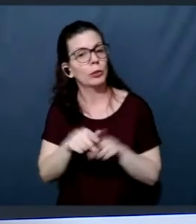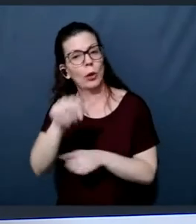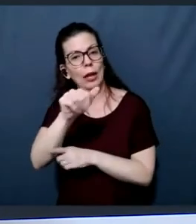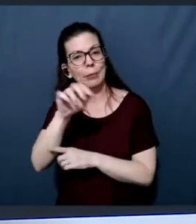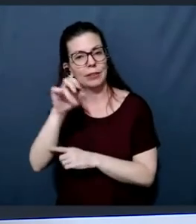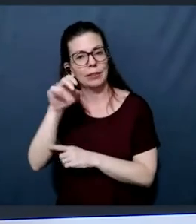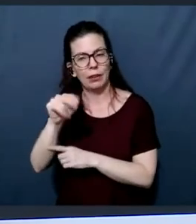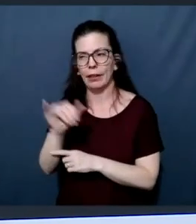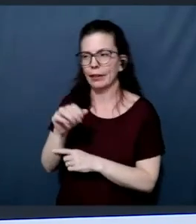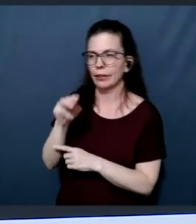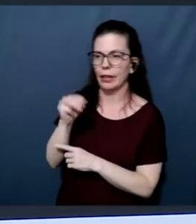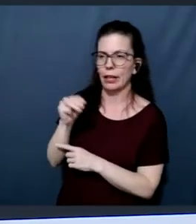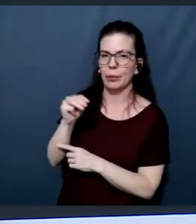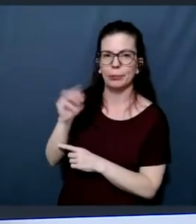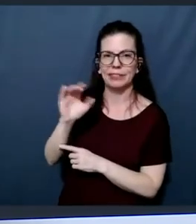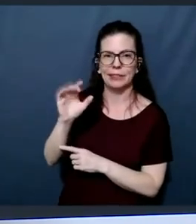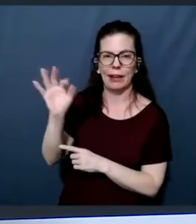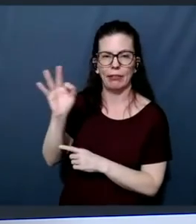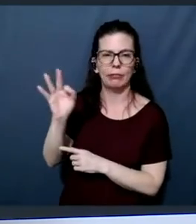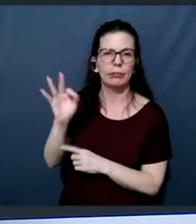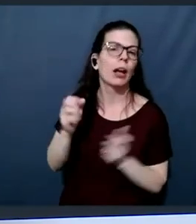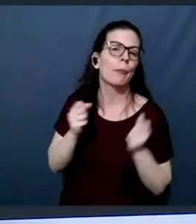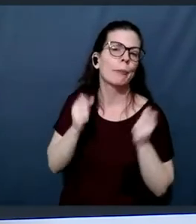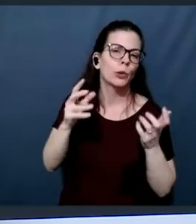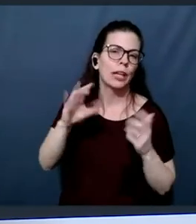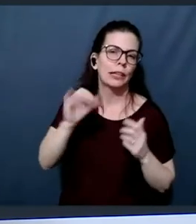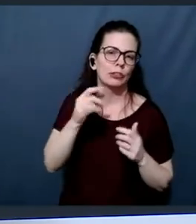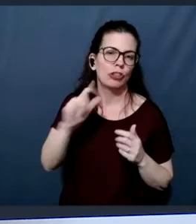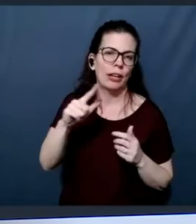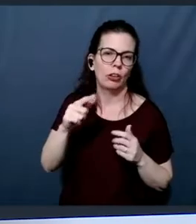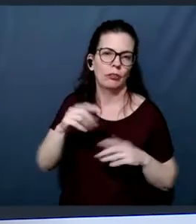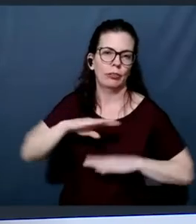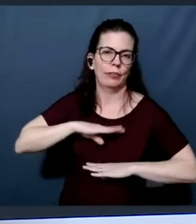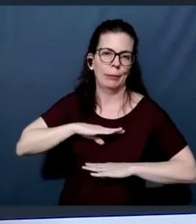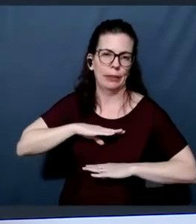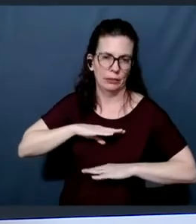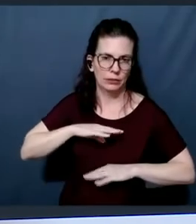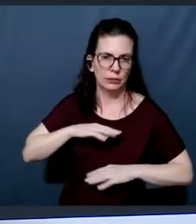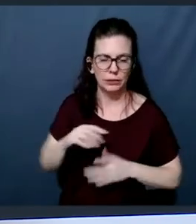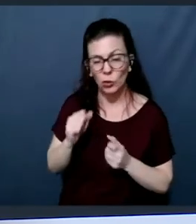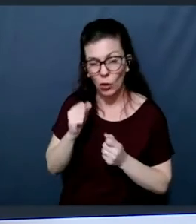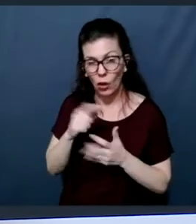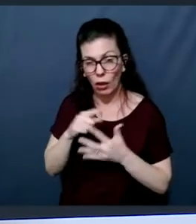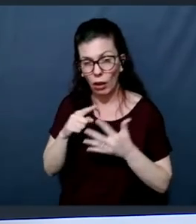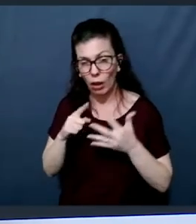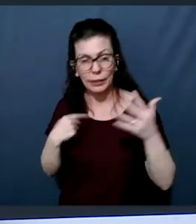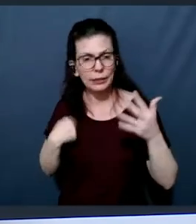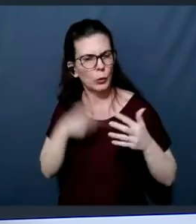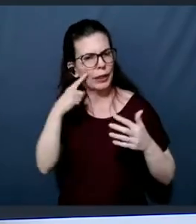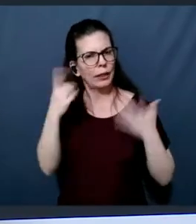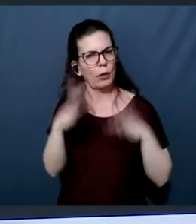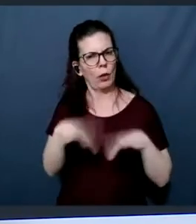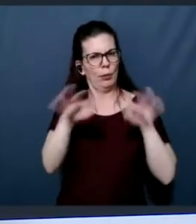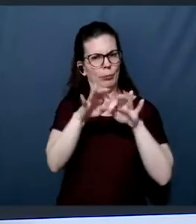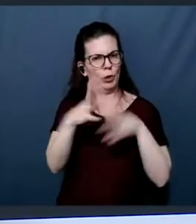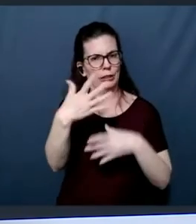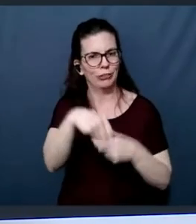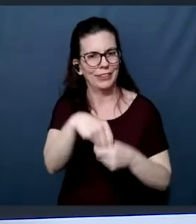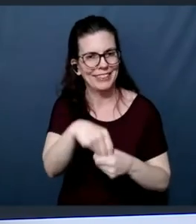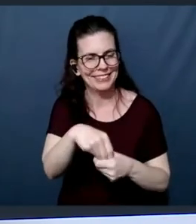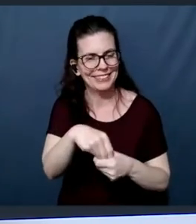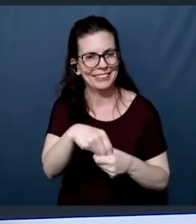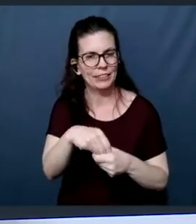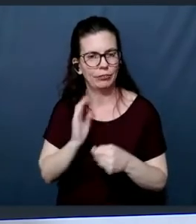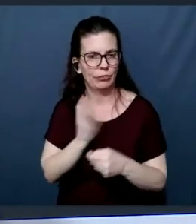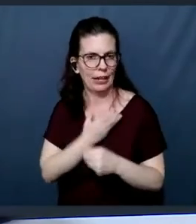which is multi-channel fulfillment. Okay. So all of those things that we think are the key ingredients Yep. for our customers